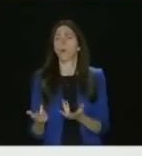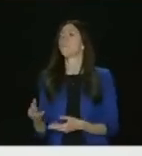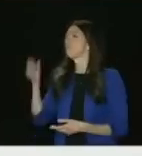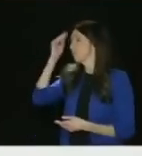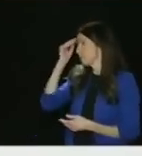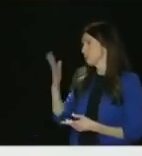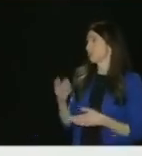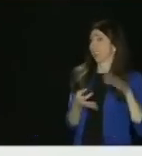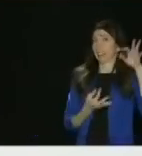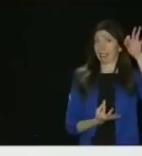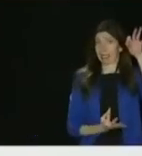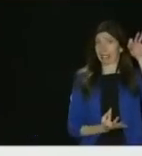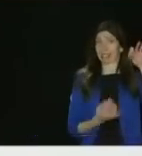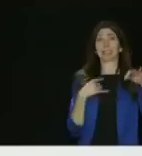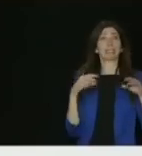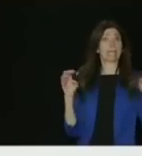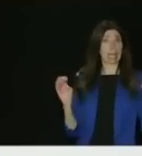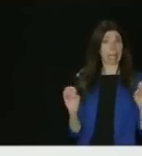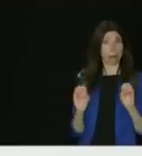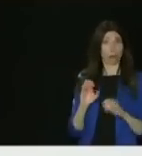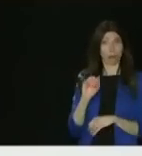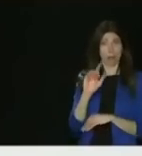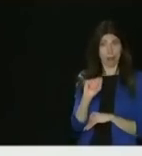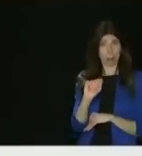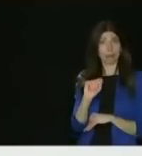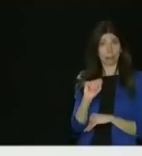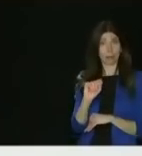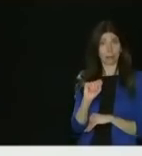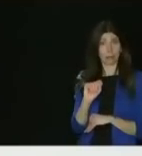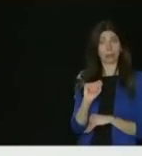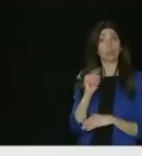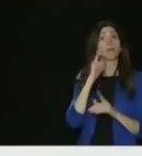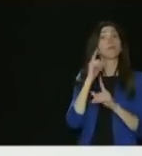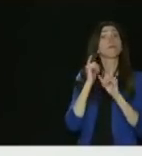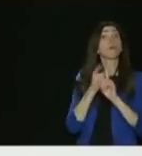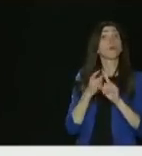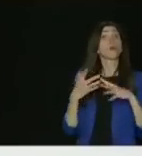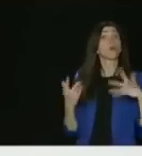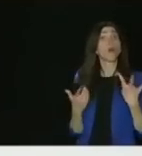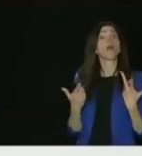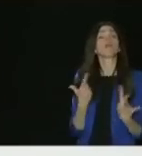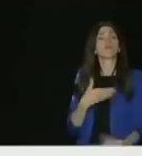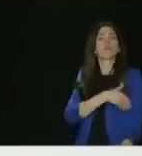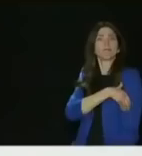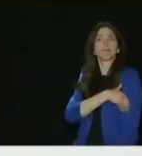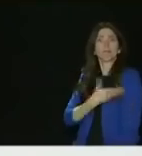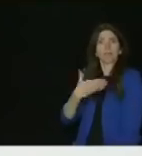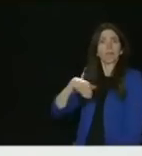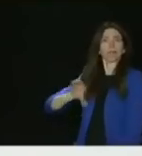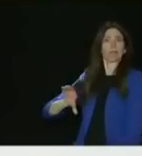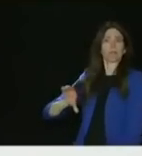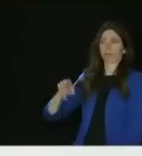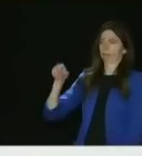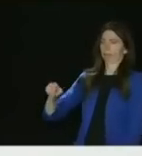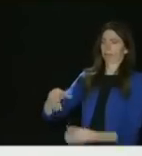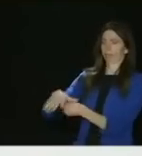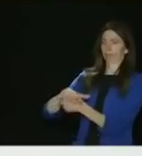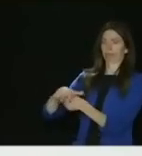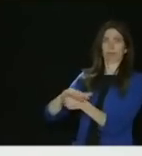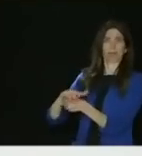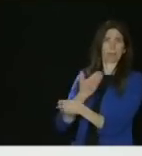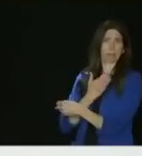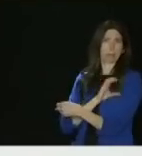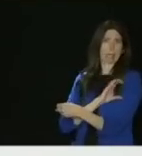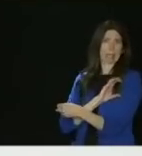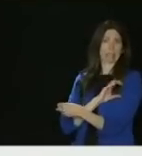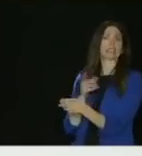Emergencies Act gives more powers to the police of jurisdiction. It does not make the